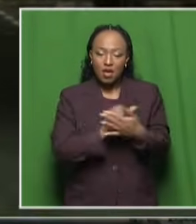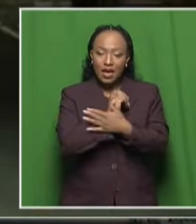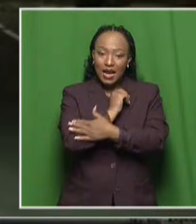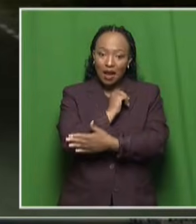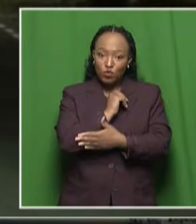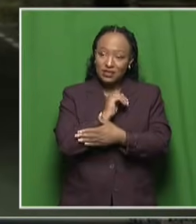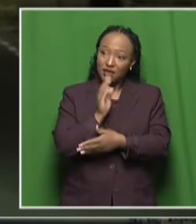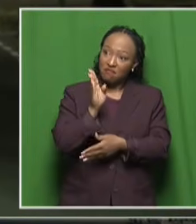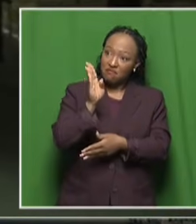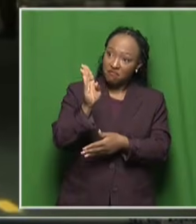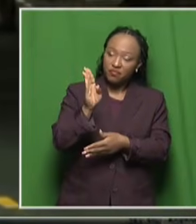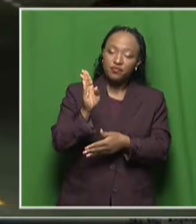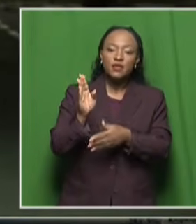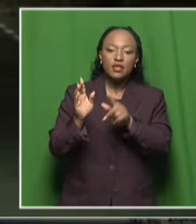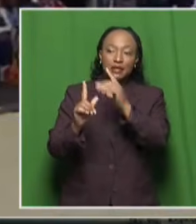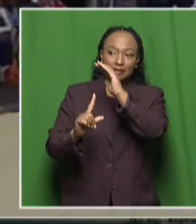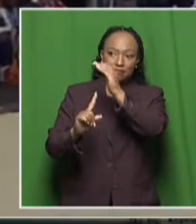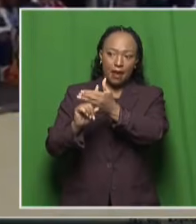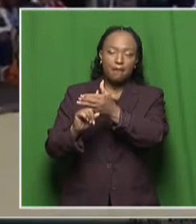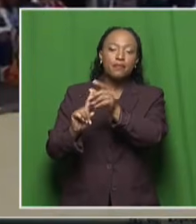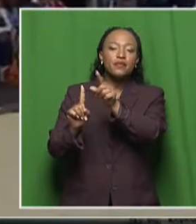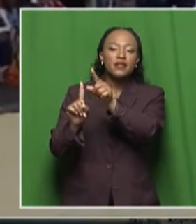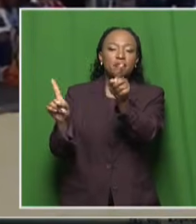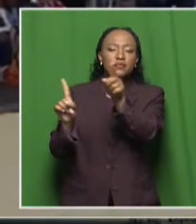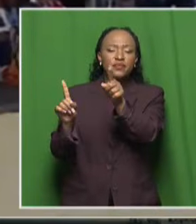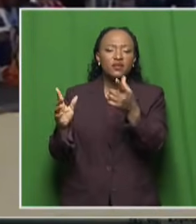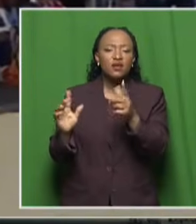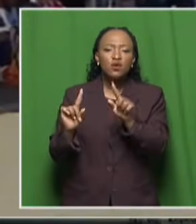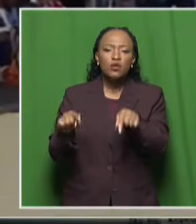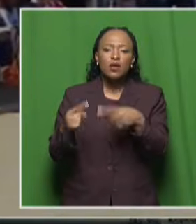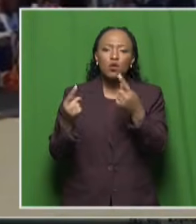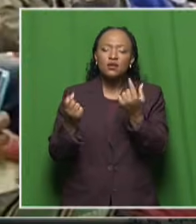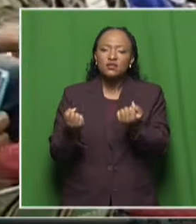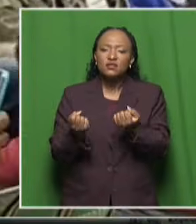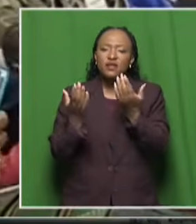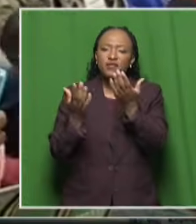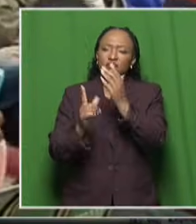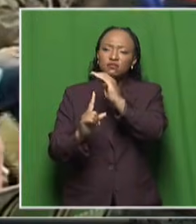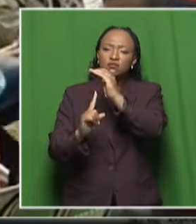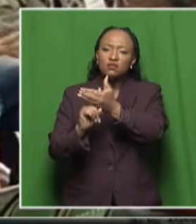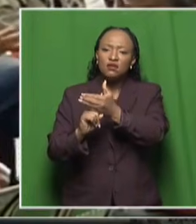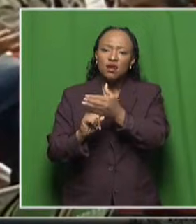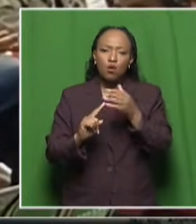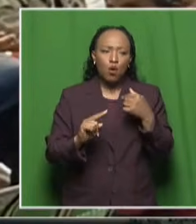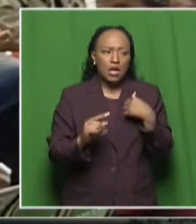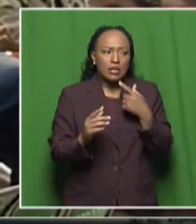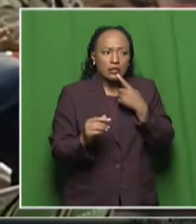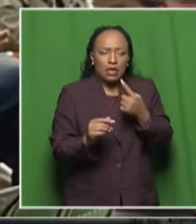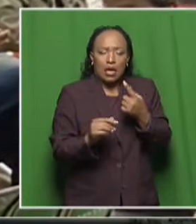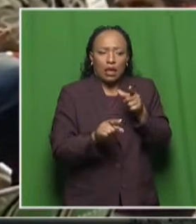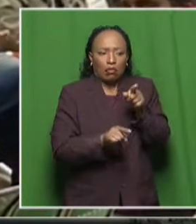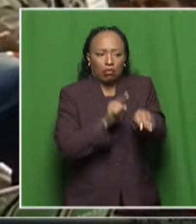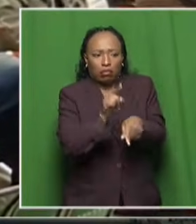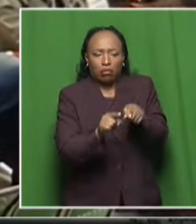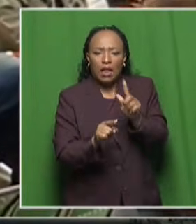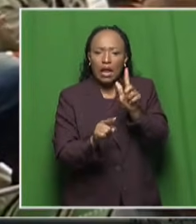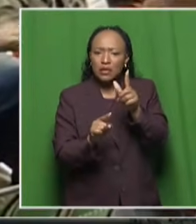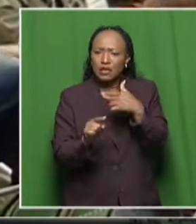are ought to protect them because you can't provide consular services to people that you are persecuting by nature. So those